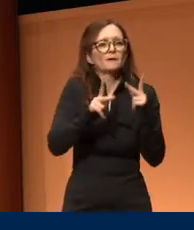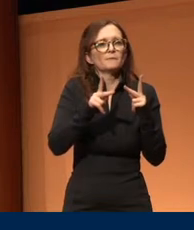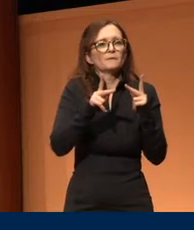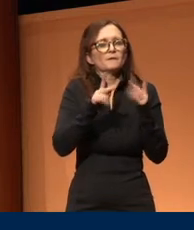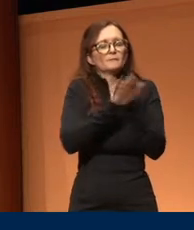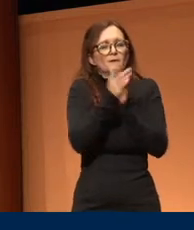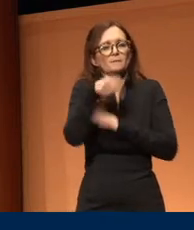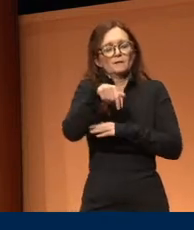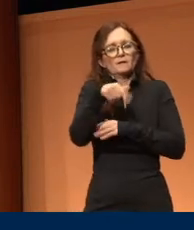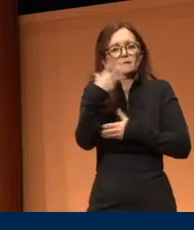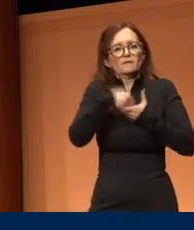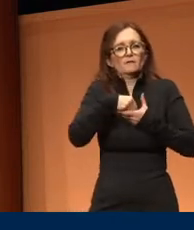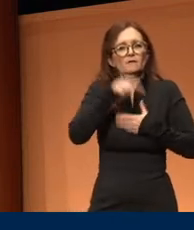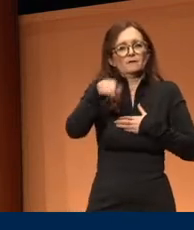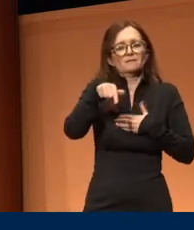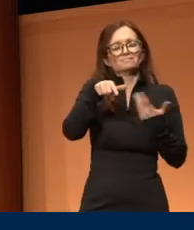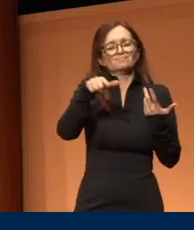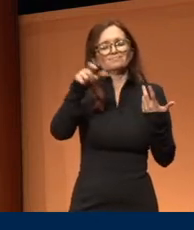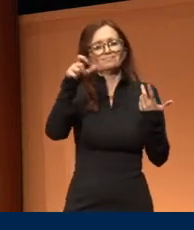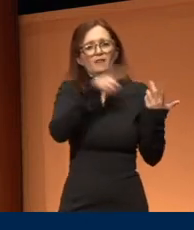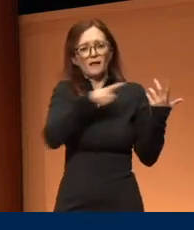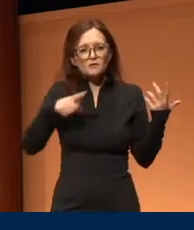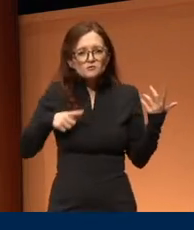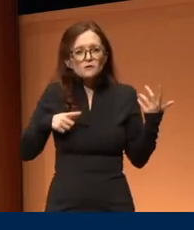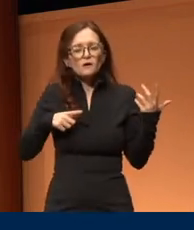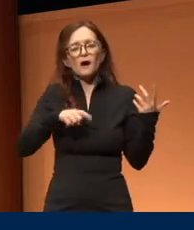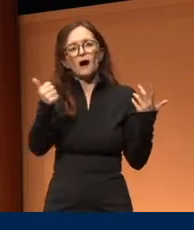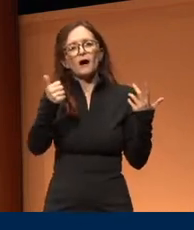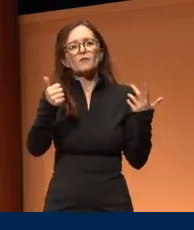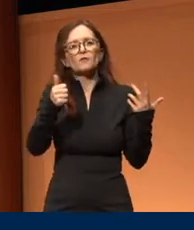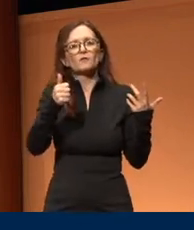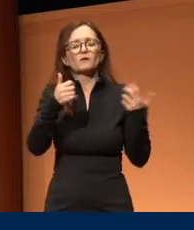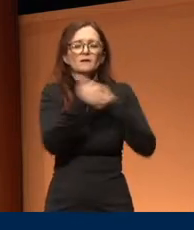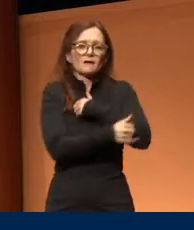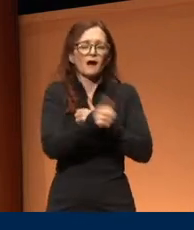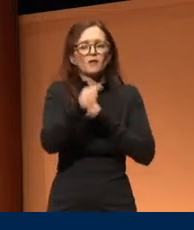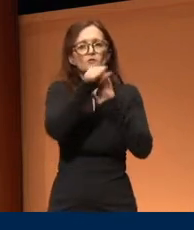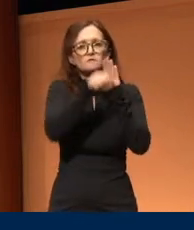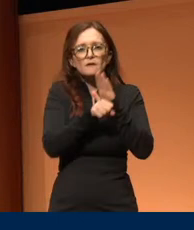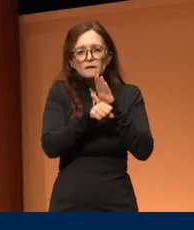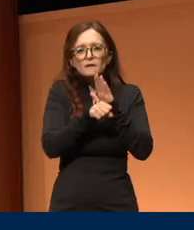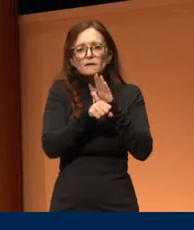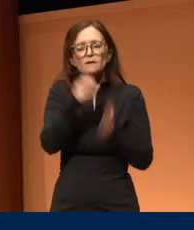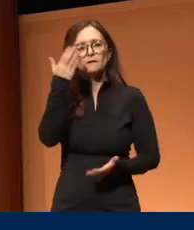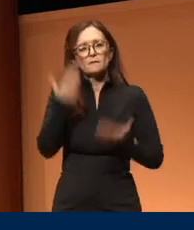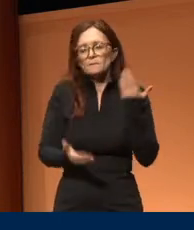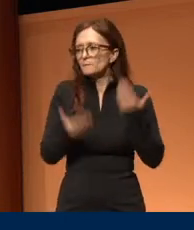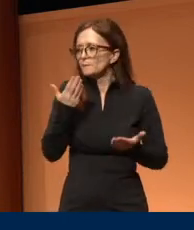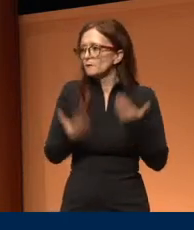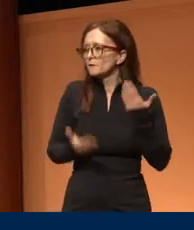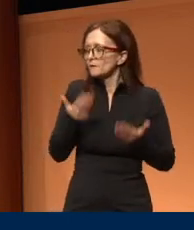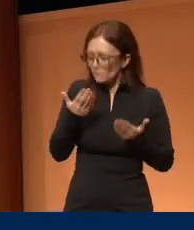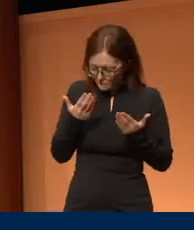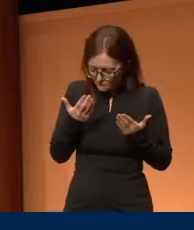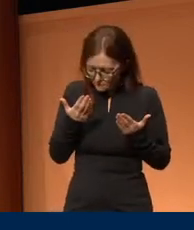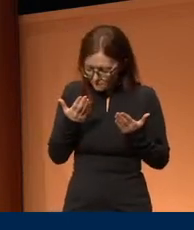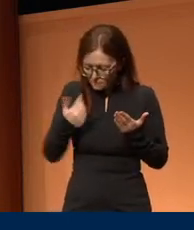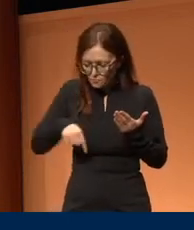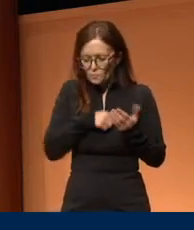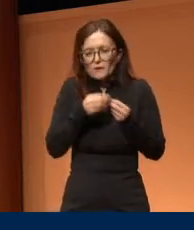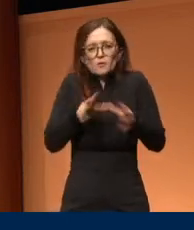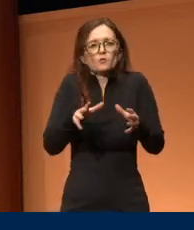democratic chamber, but maybe not other societies or other states. And maybe another way of making the point is, if we live in this